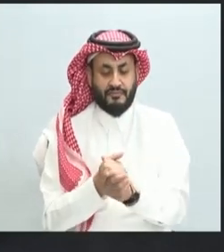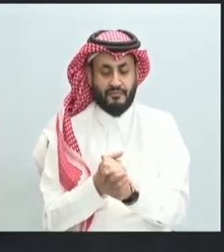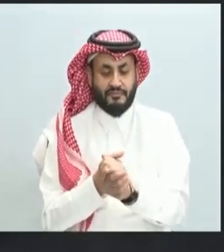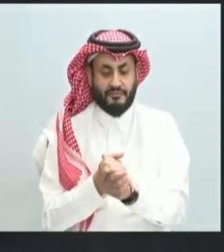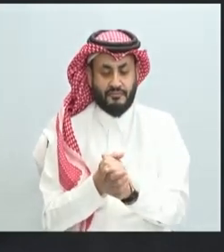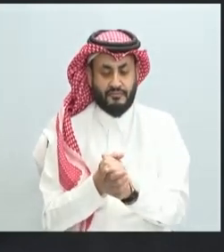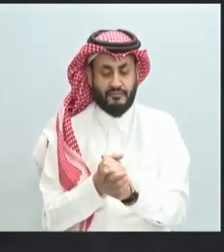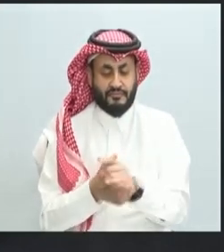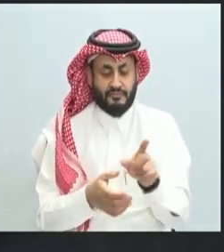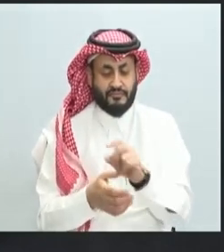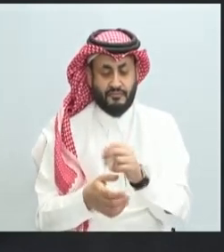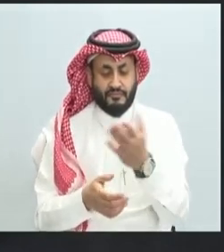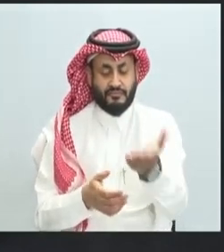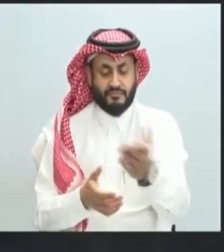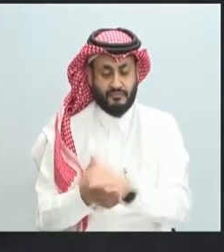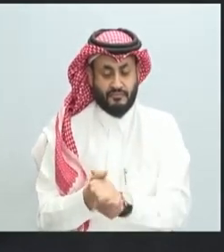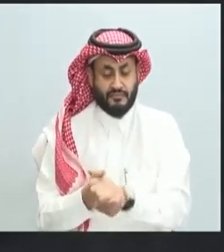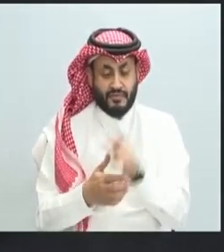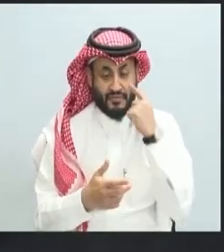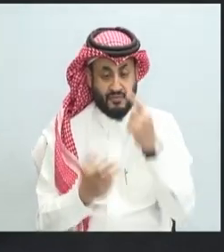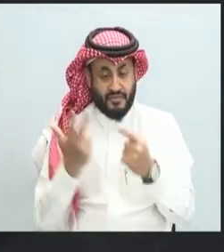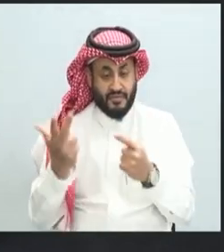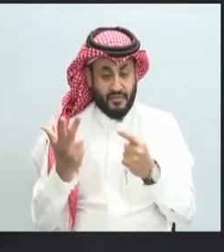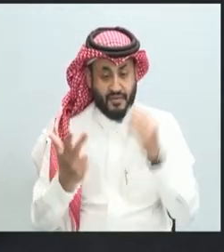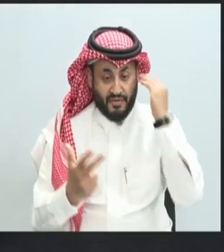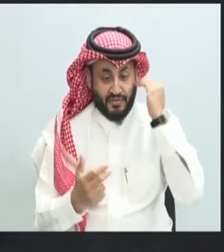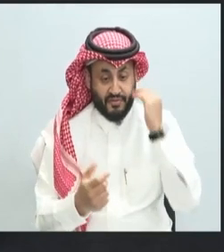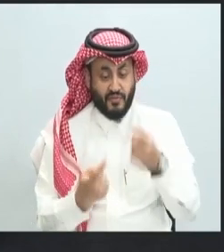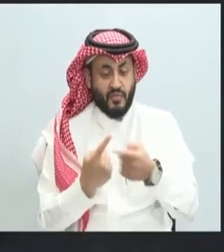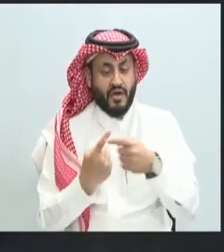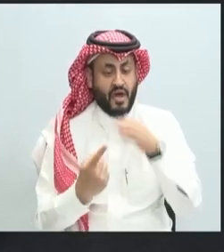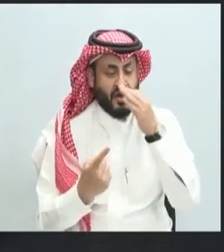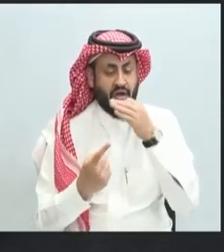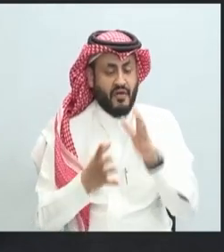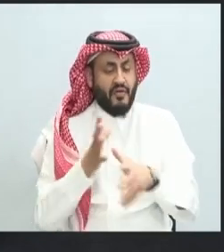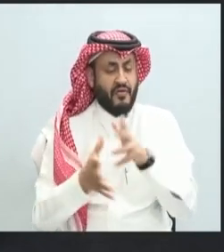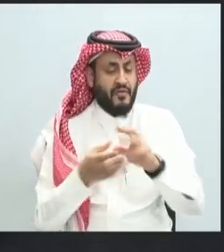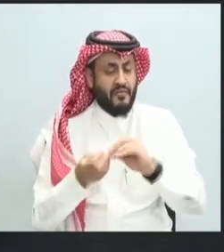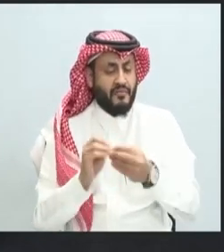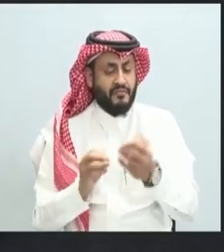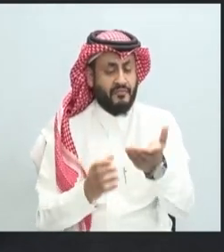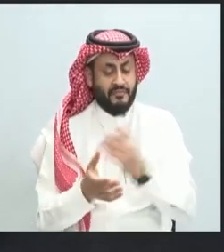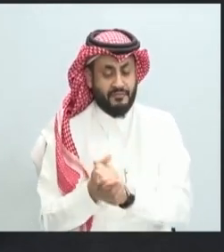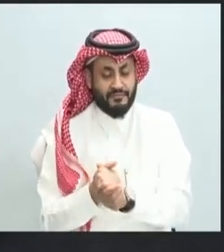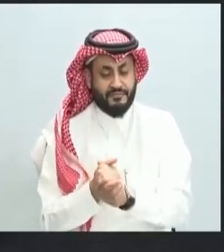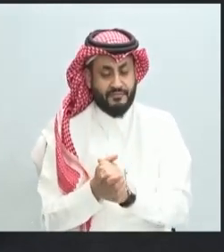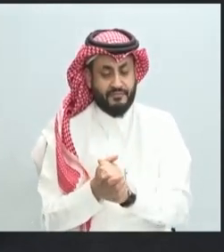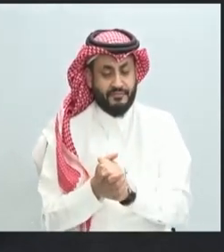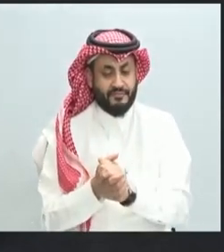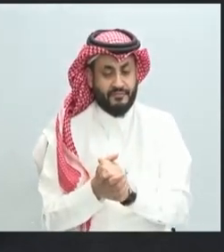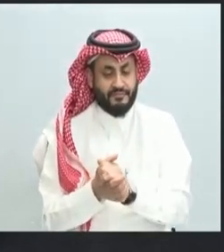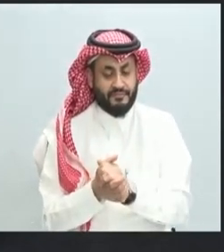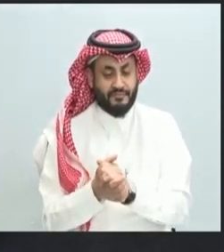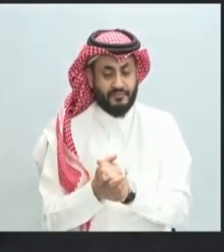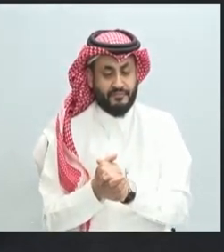is. For example, here we have three girls. One of them started the game, and she